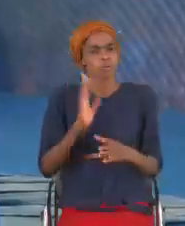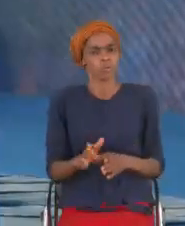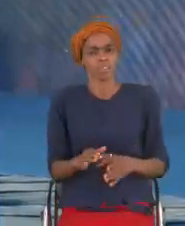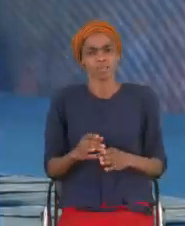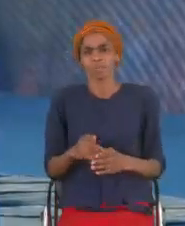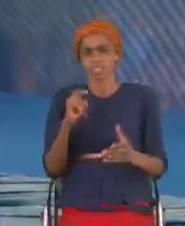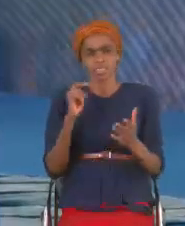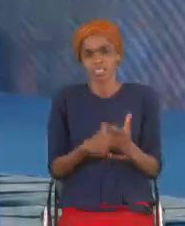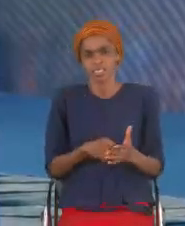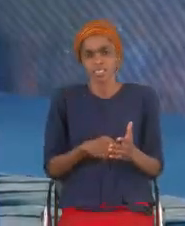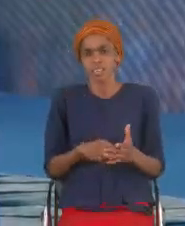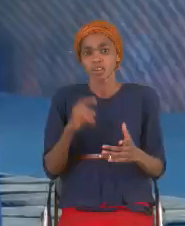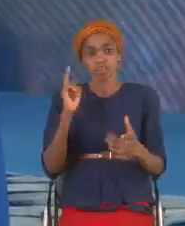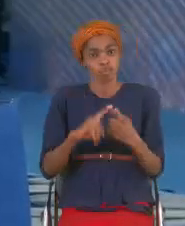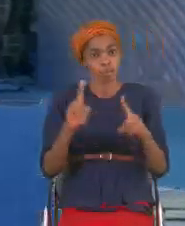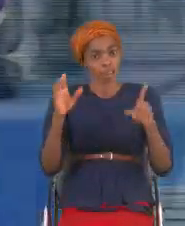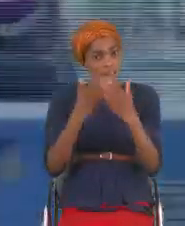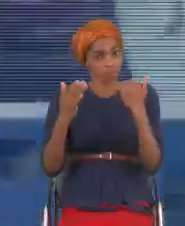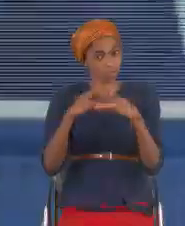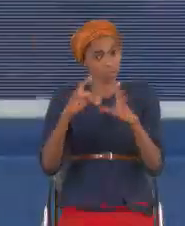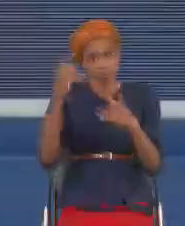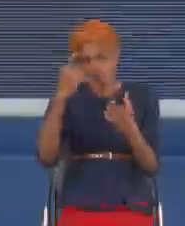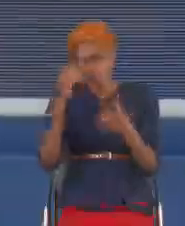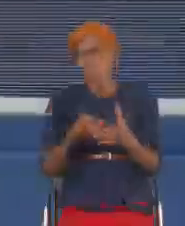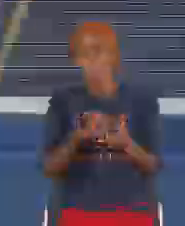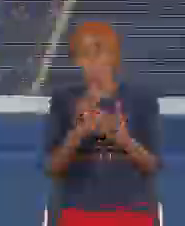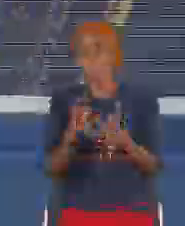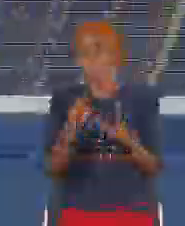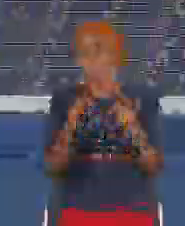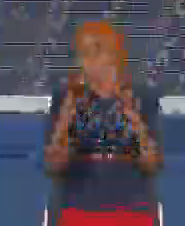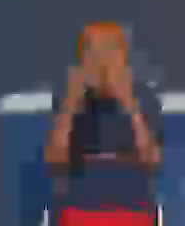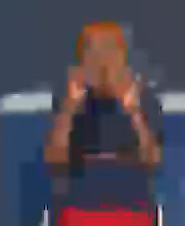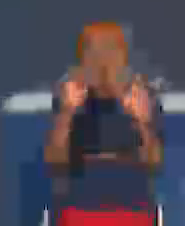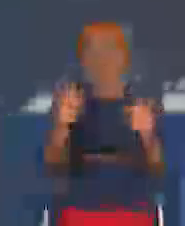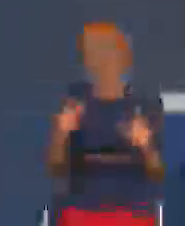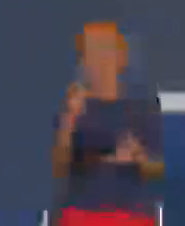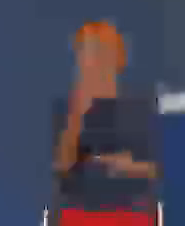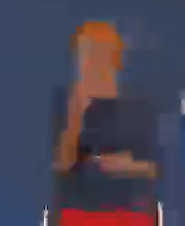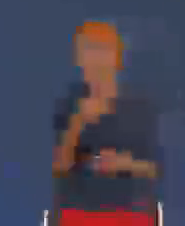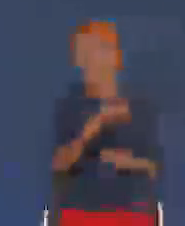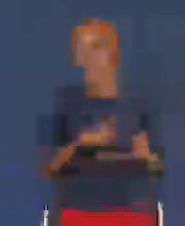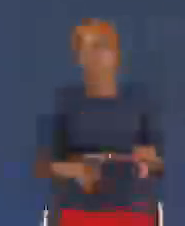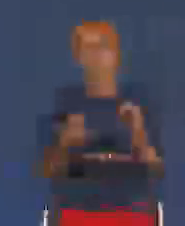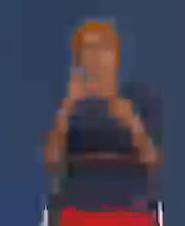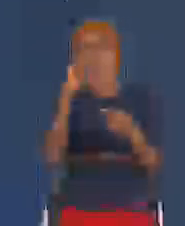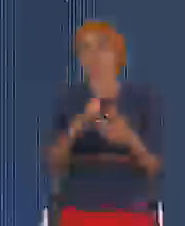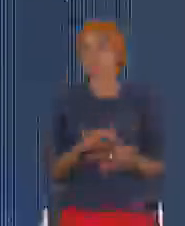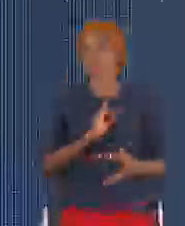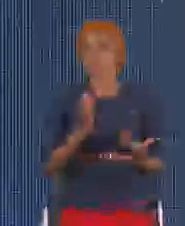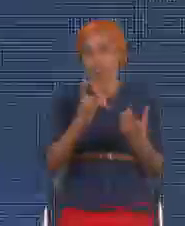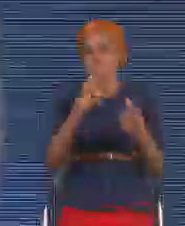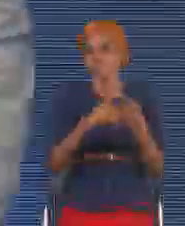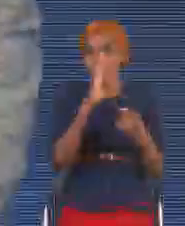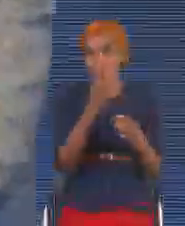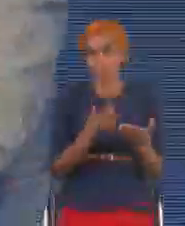do to me? That is profane. The Lord comes to you and he says, I want you to be born again. I